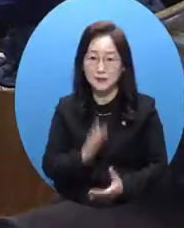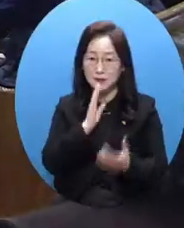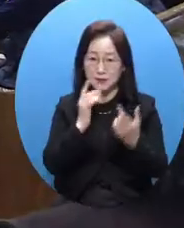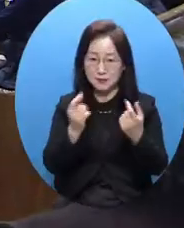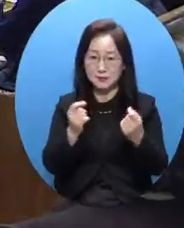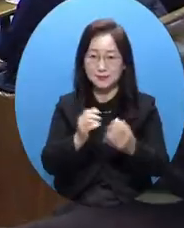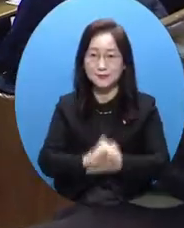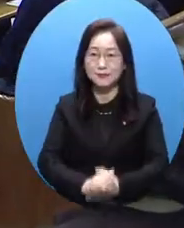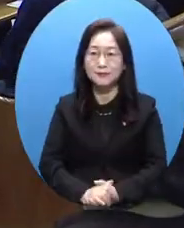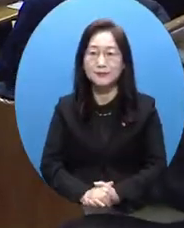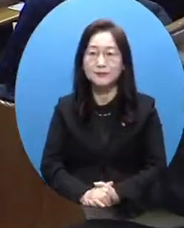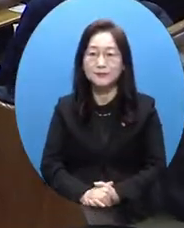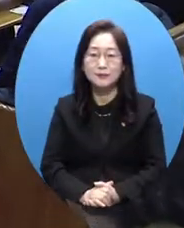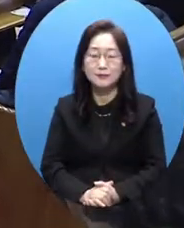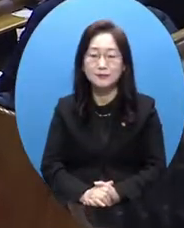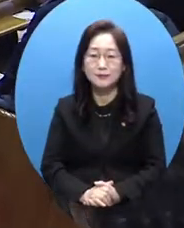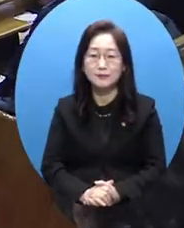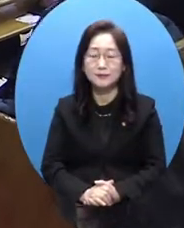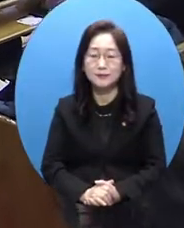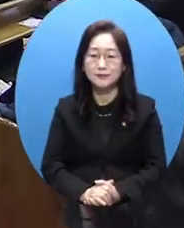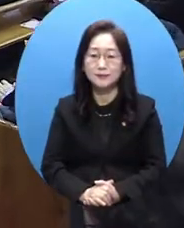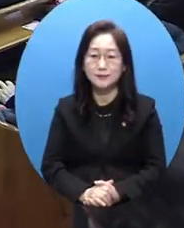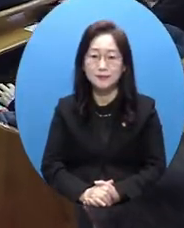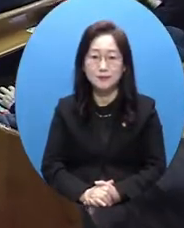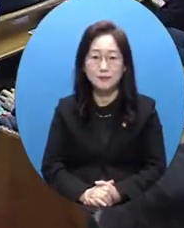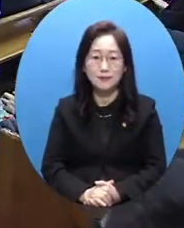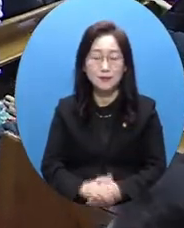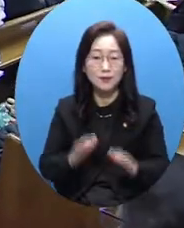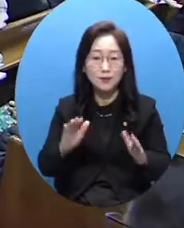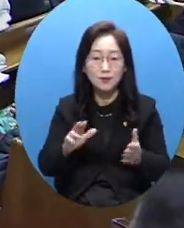I'm in amen